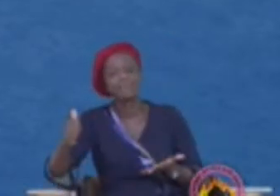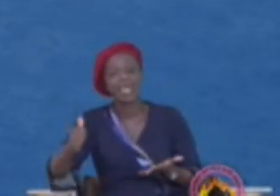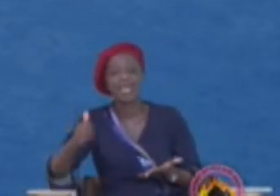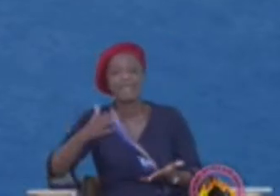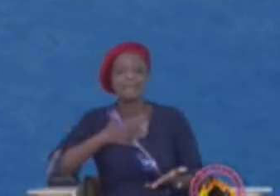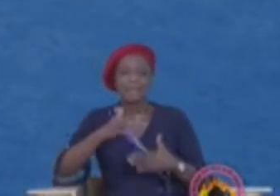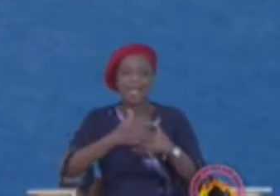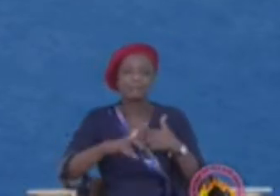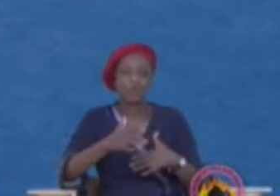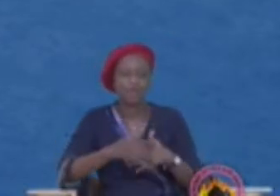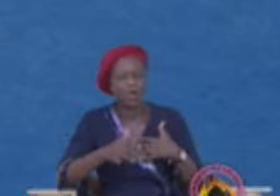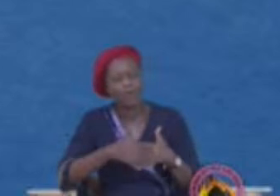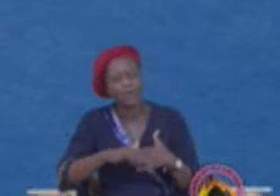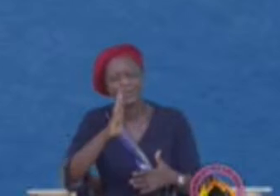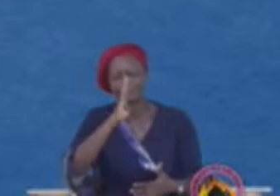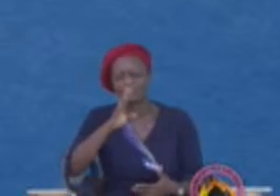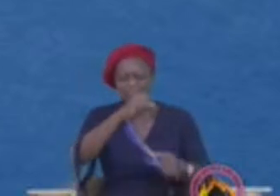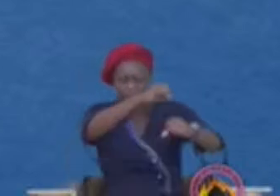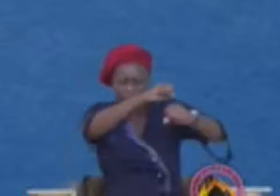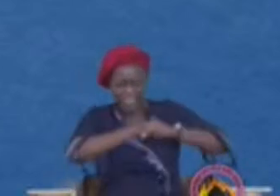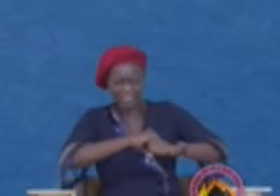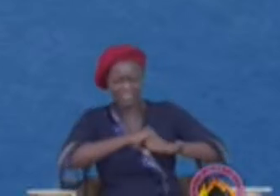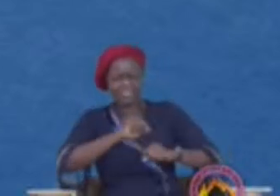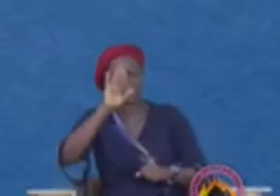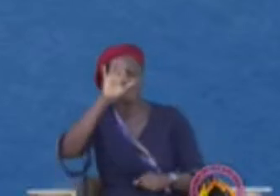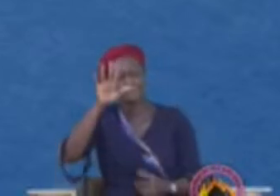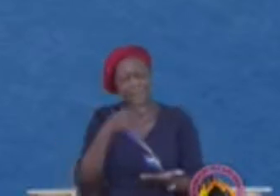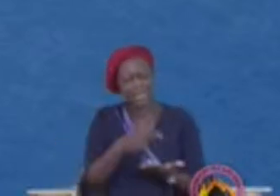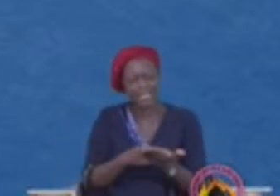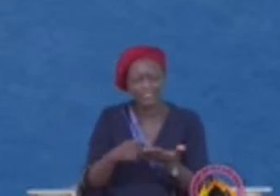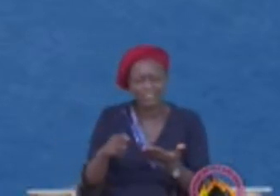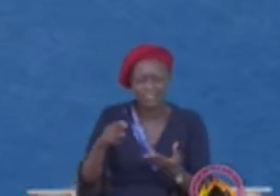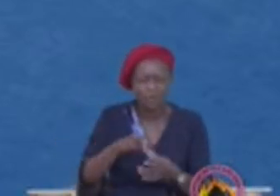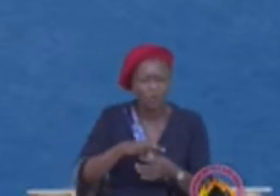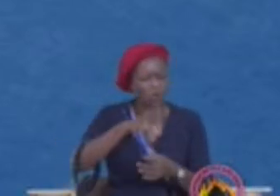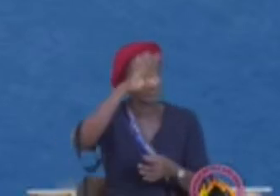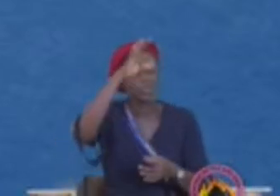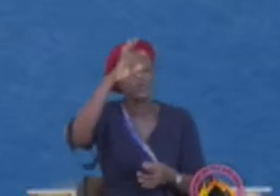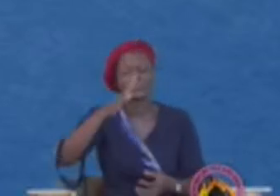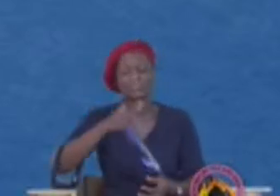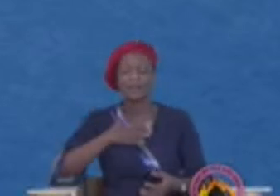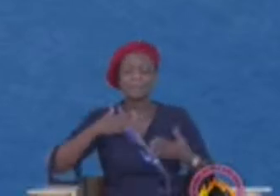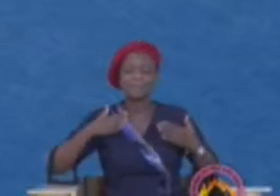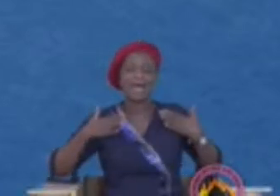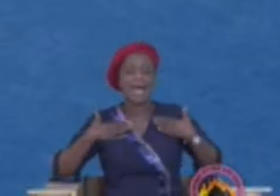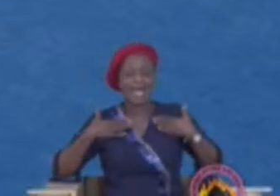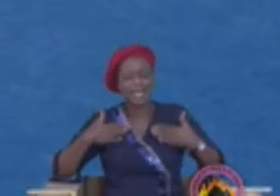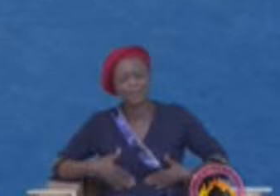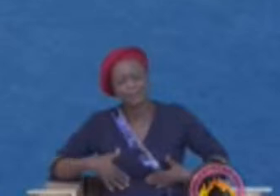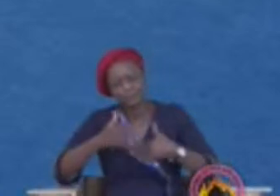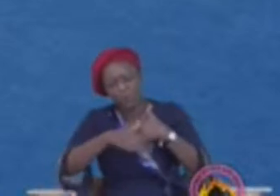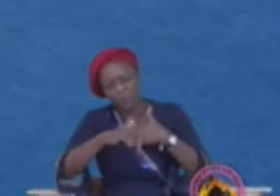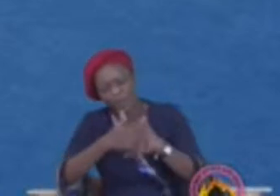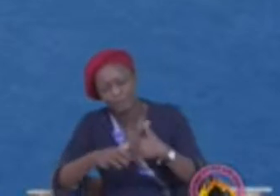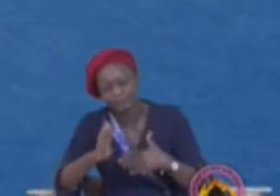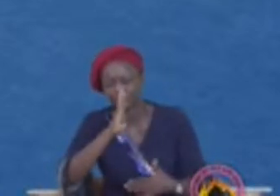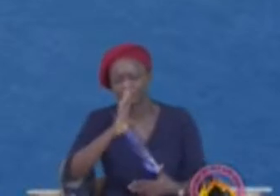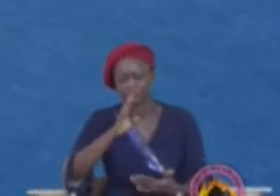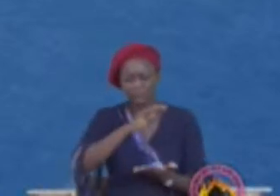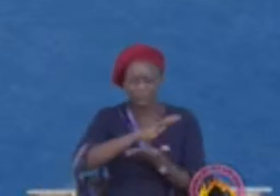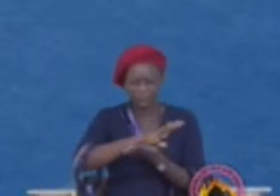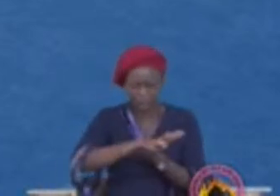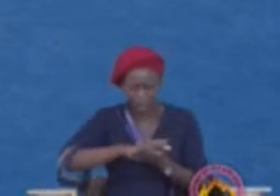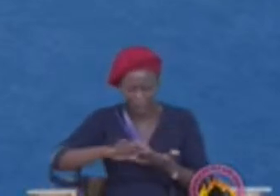be vaccinated by the Holy Ghost. In the name of Jesus. My blood be vaccinated by the Holy Ghost.